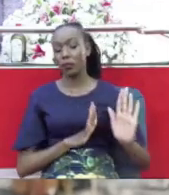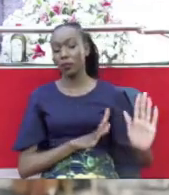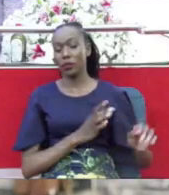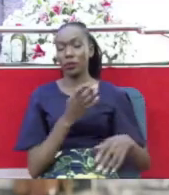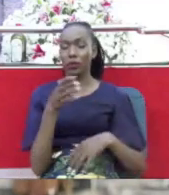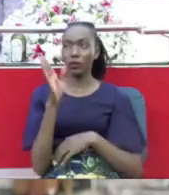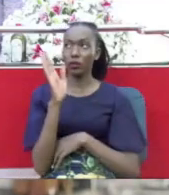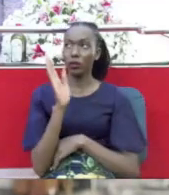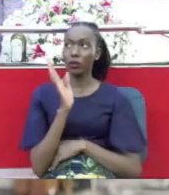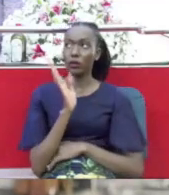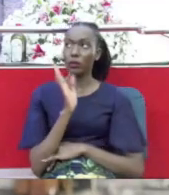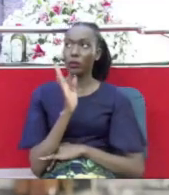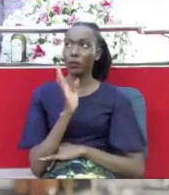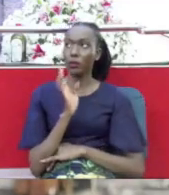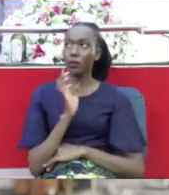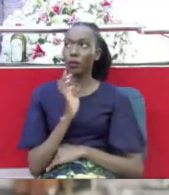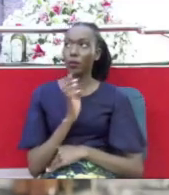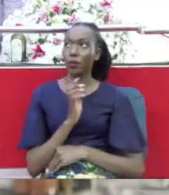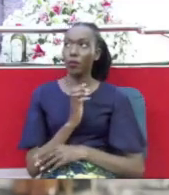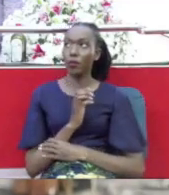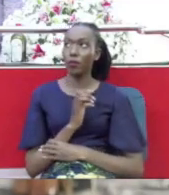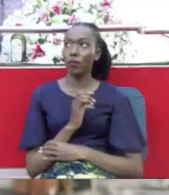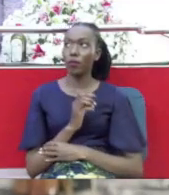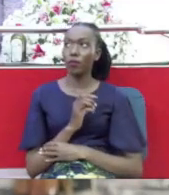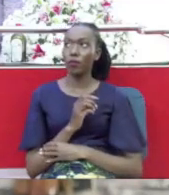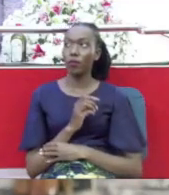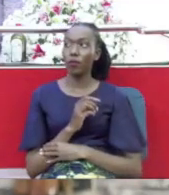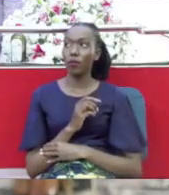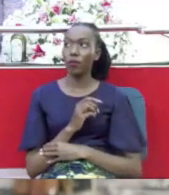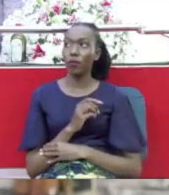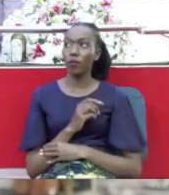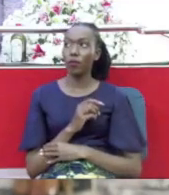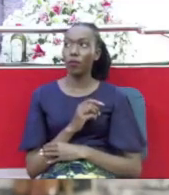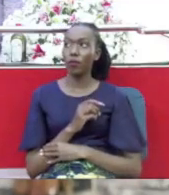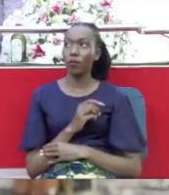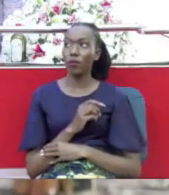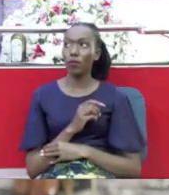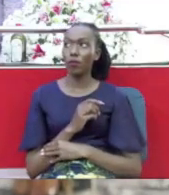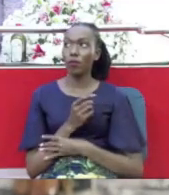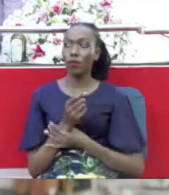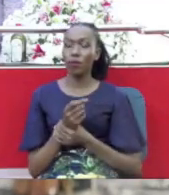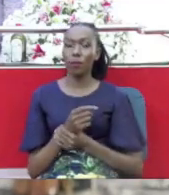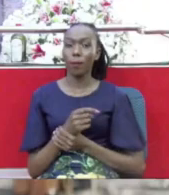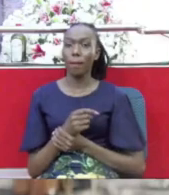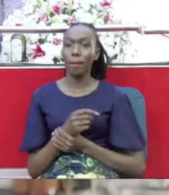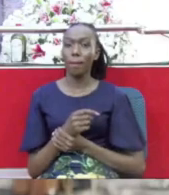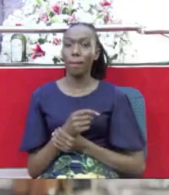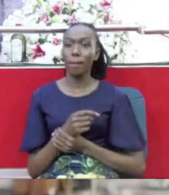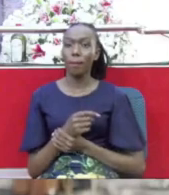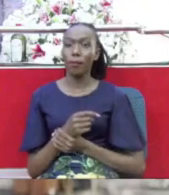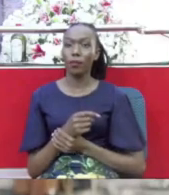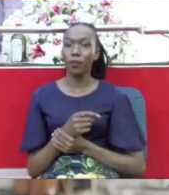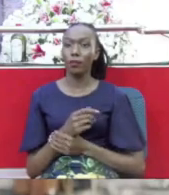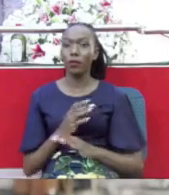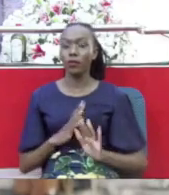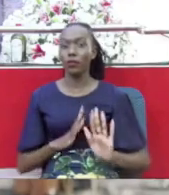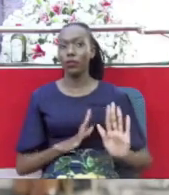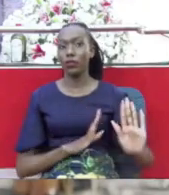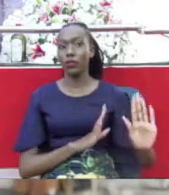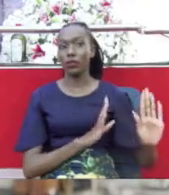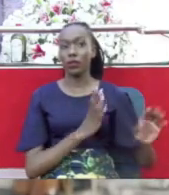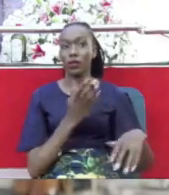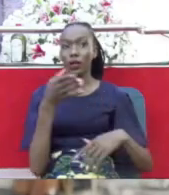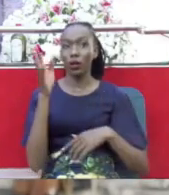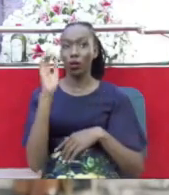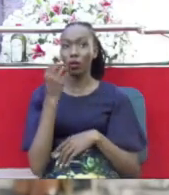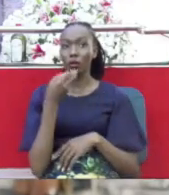12? Inasema nini mstari wa 12? They forsook the Lord. Walimuacha Mungu. God of their fathers. Mungu wa baba